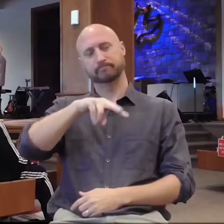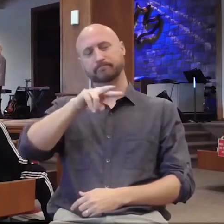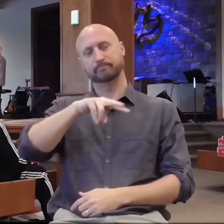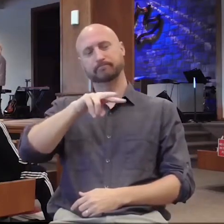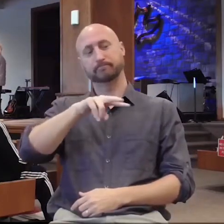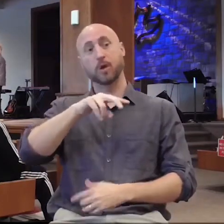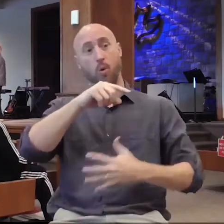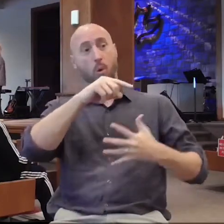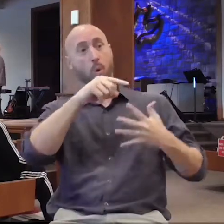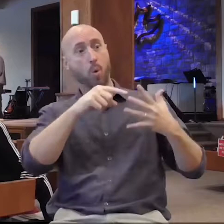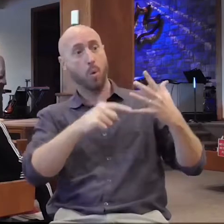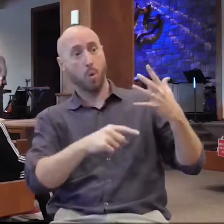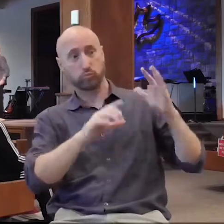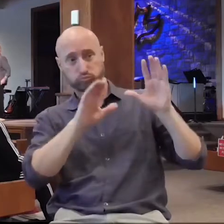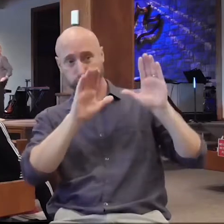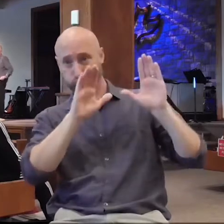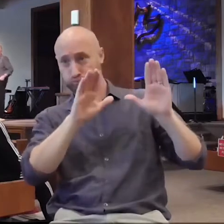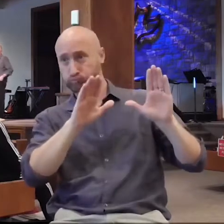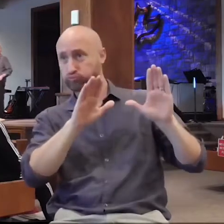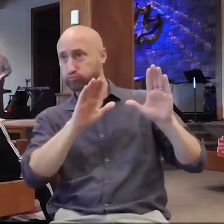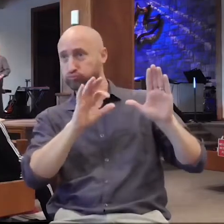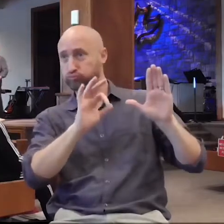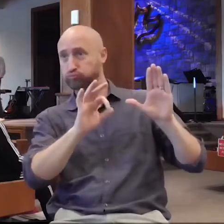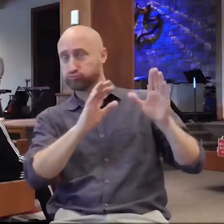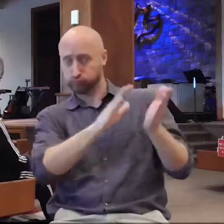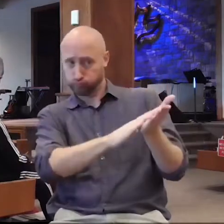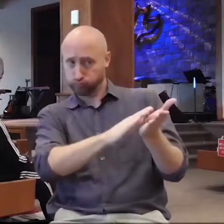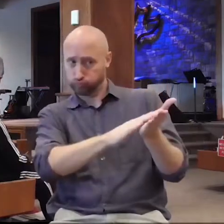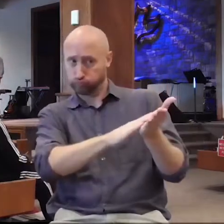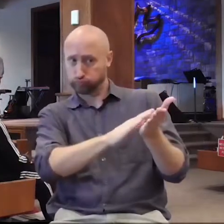says all of that is great.